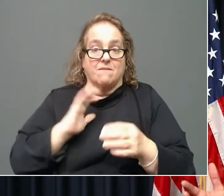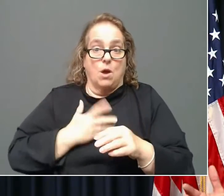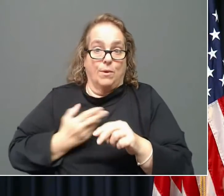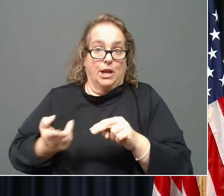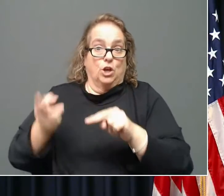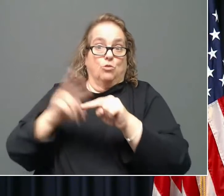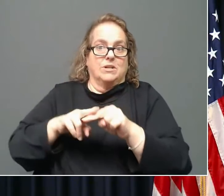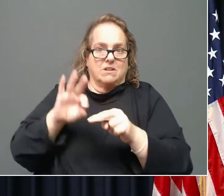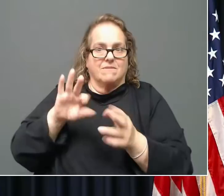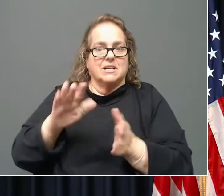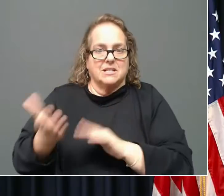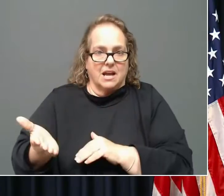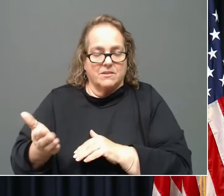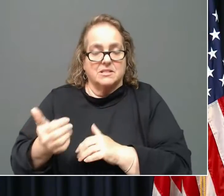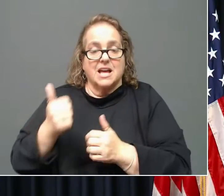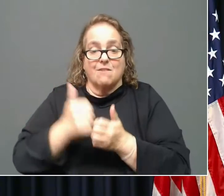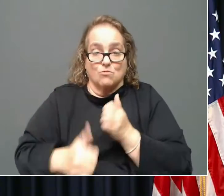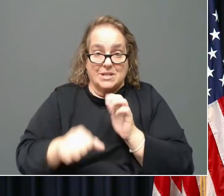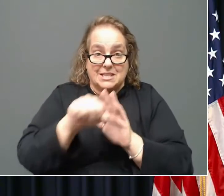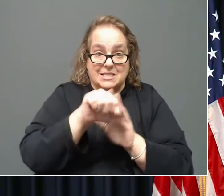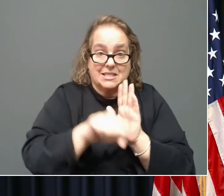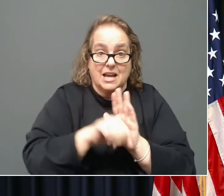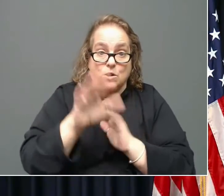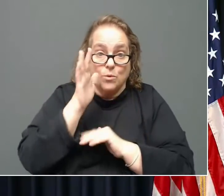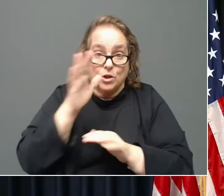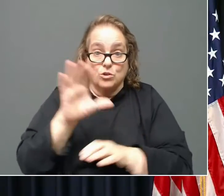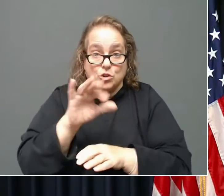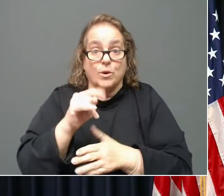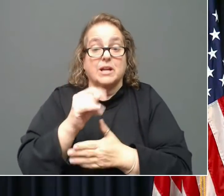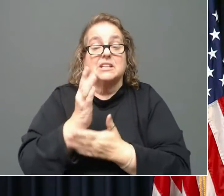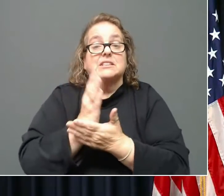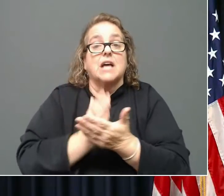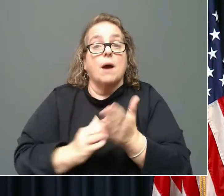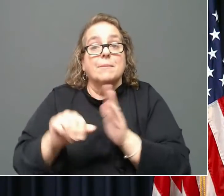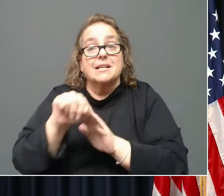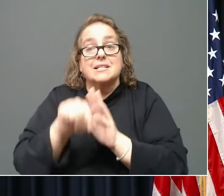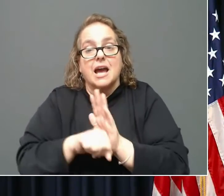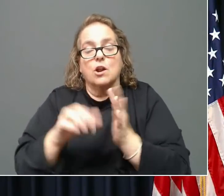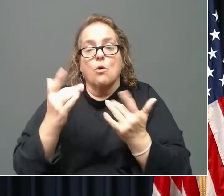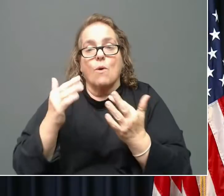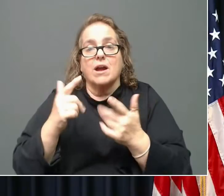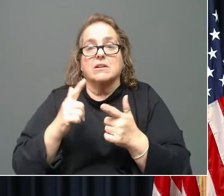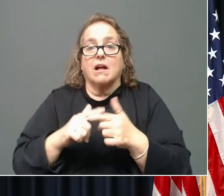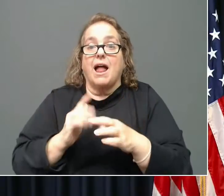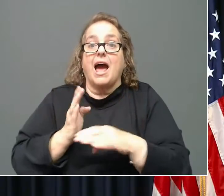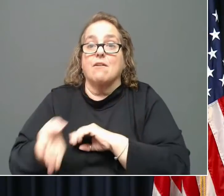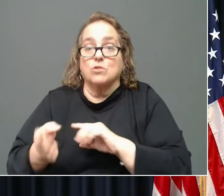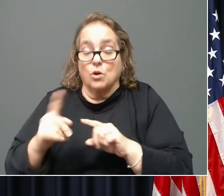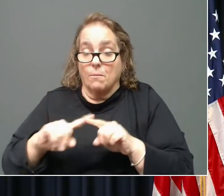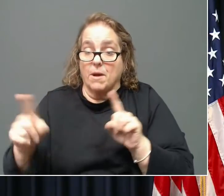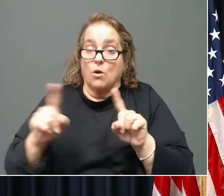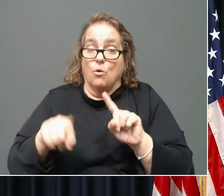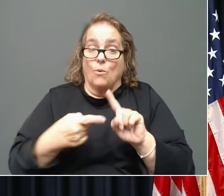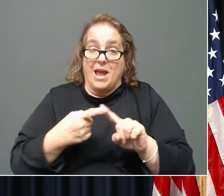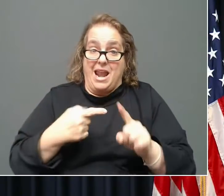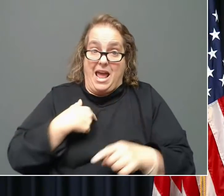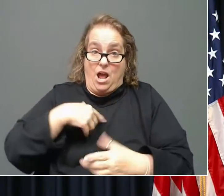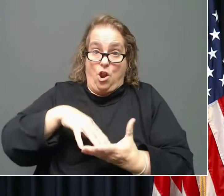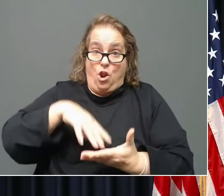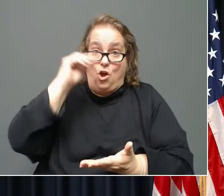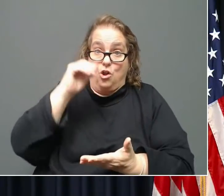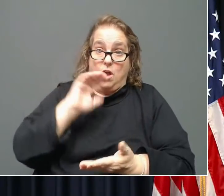Some will wait until afterwards. But when I learned that this audit had stopped